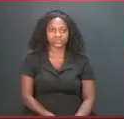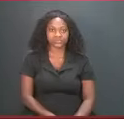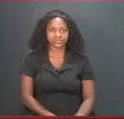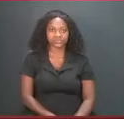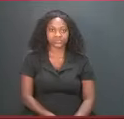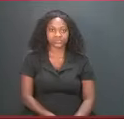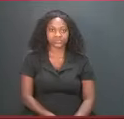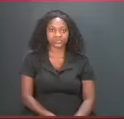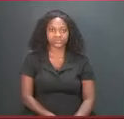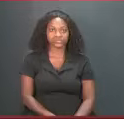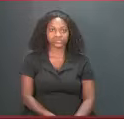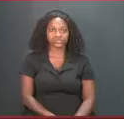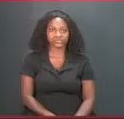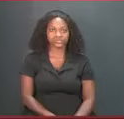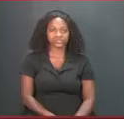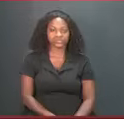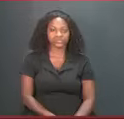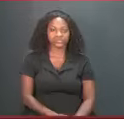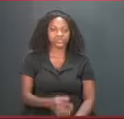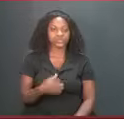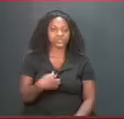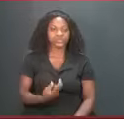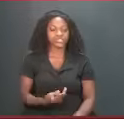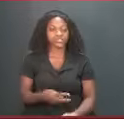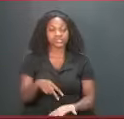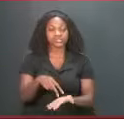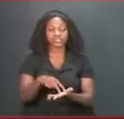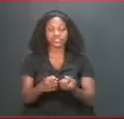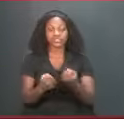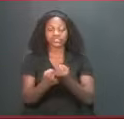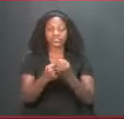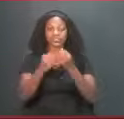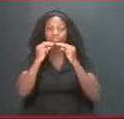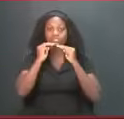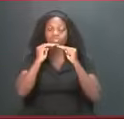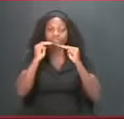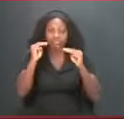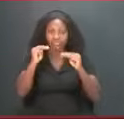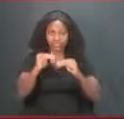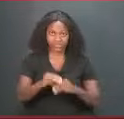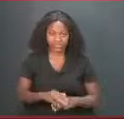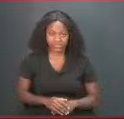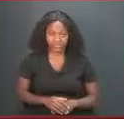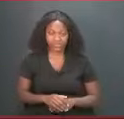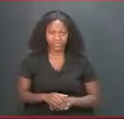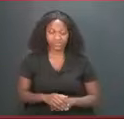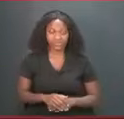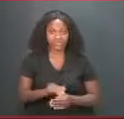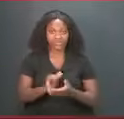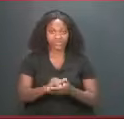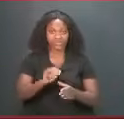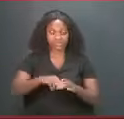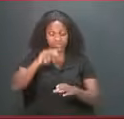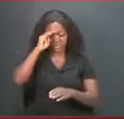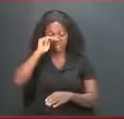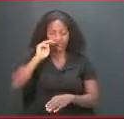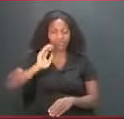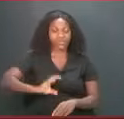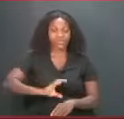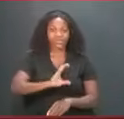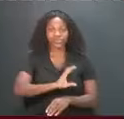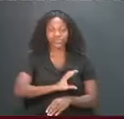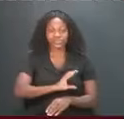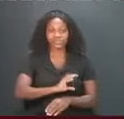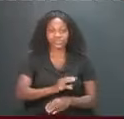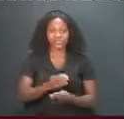The motion has been seconded, Mr. Speaker. I rise to second the motion ably moved by the chairman of the Committee of Lands